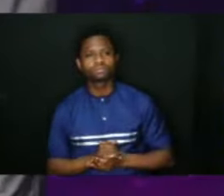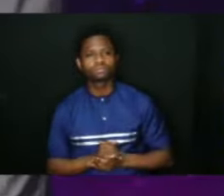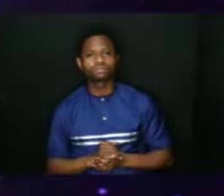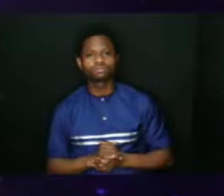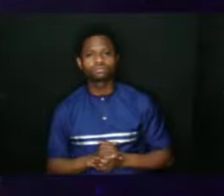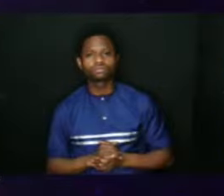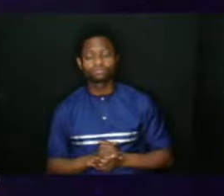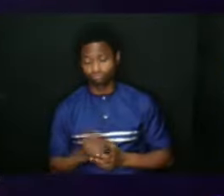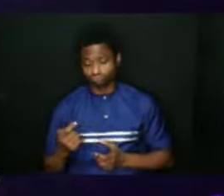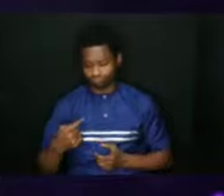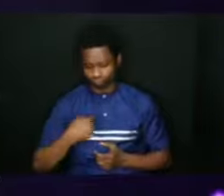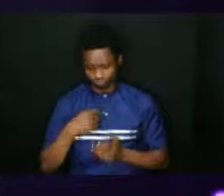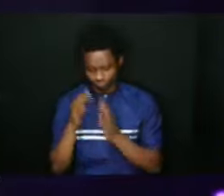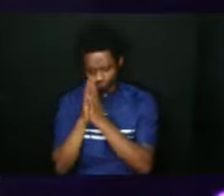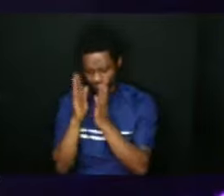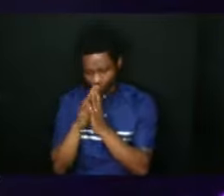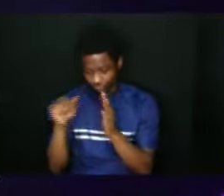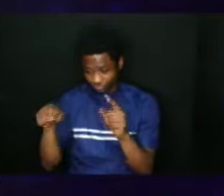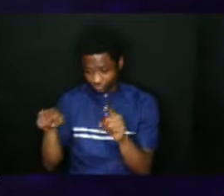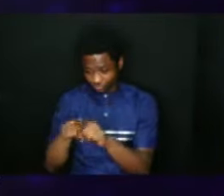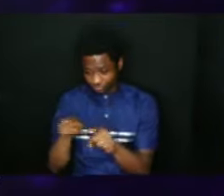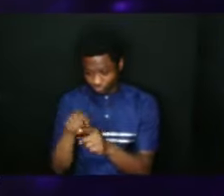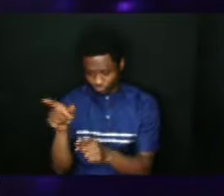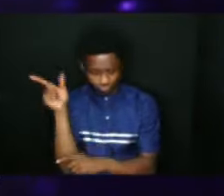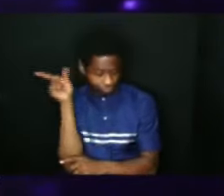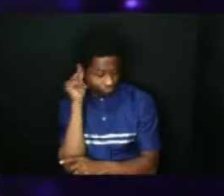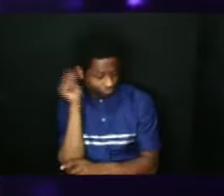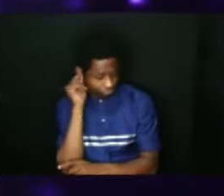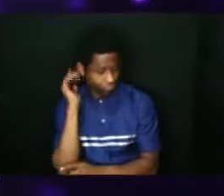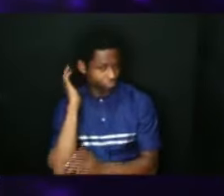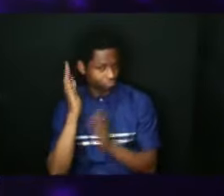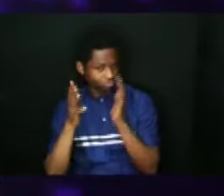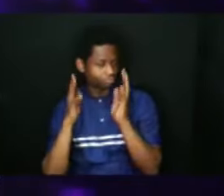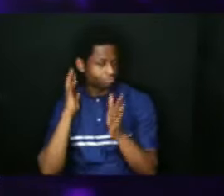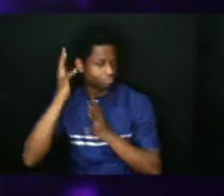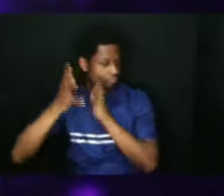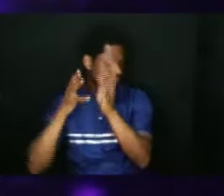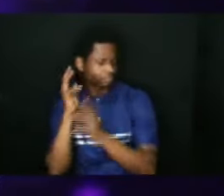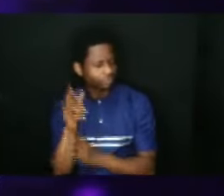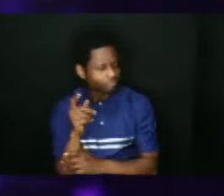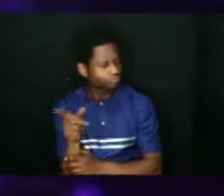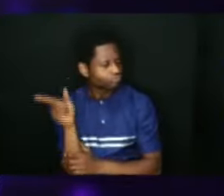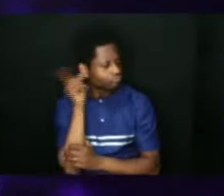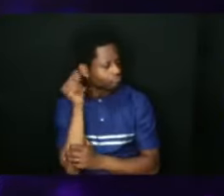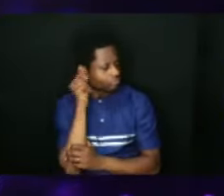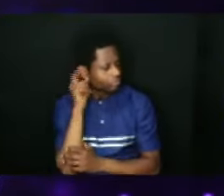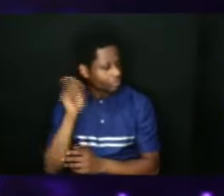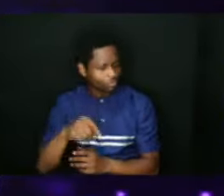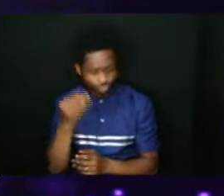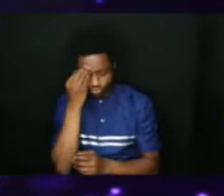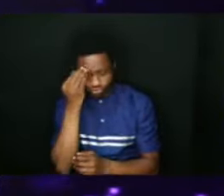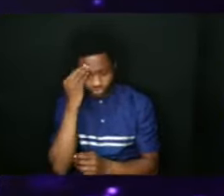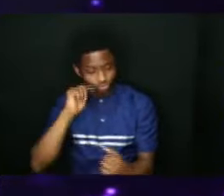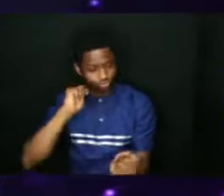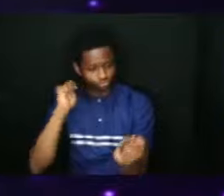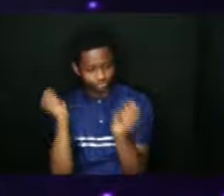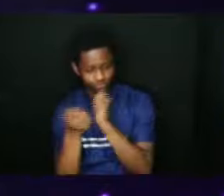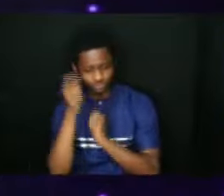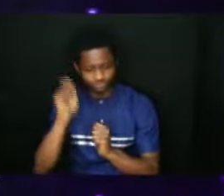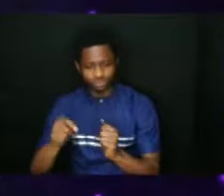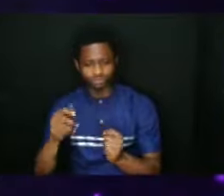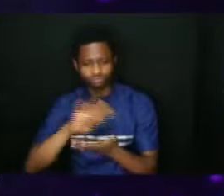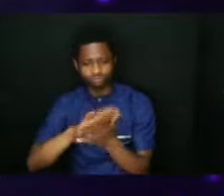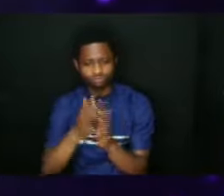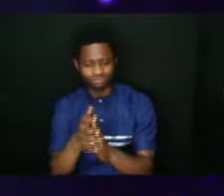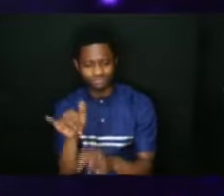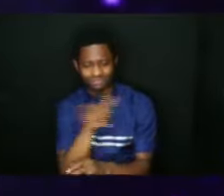So I pray that as you listen to this word, that transformation will be a garment to be worn today, and these virtues will